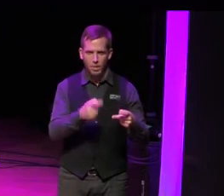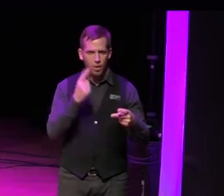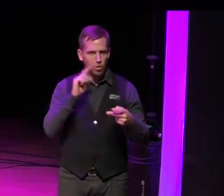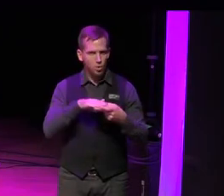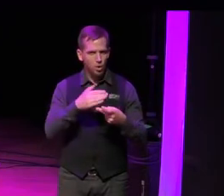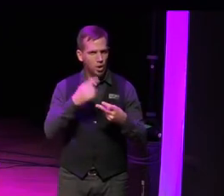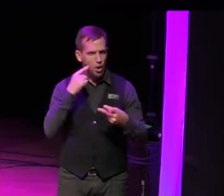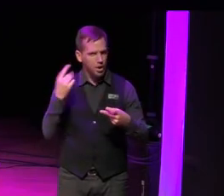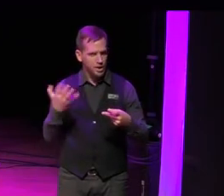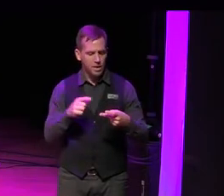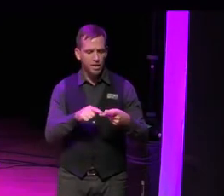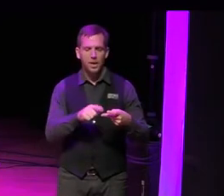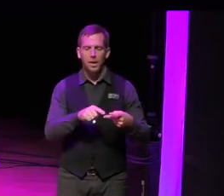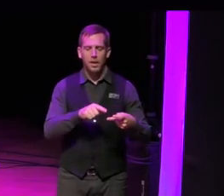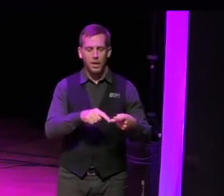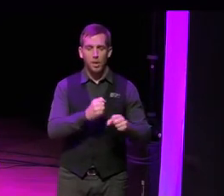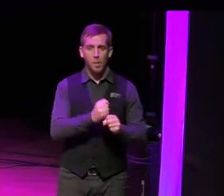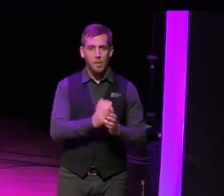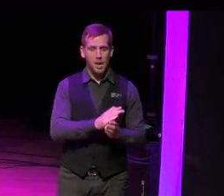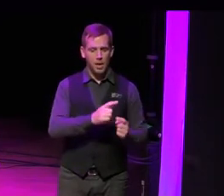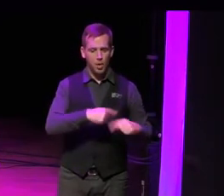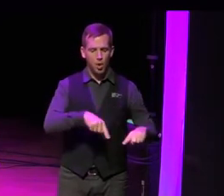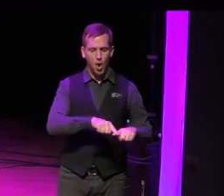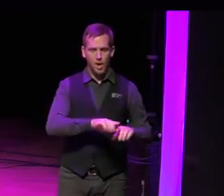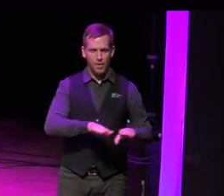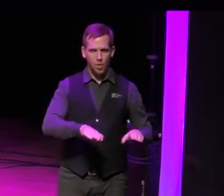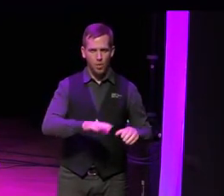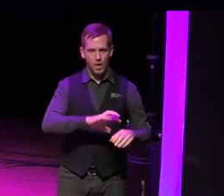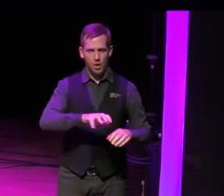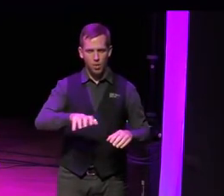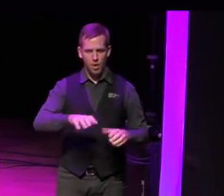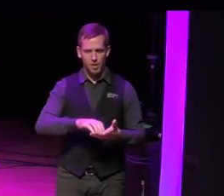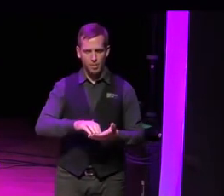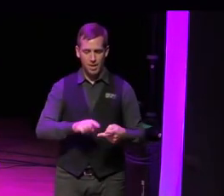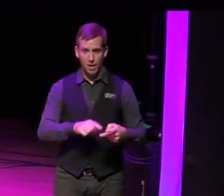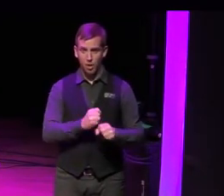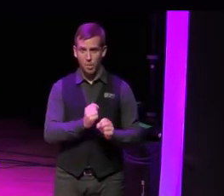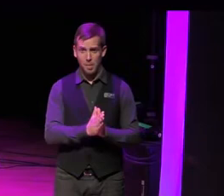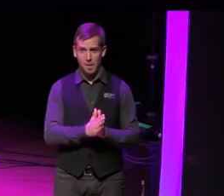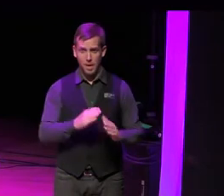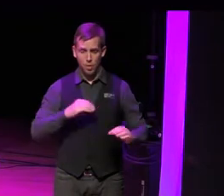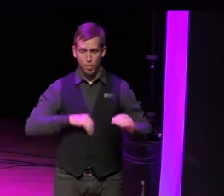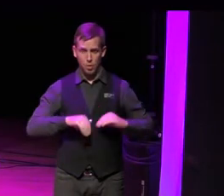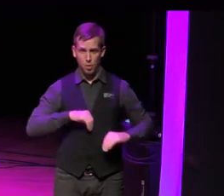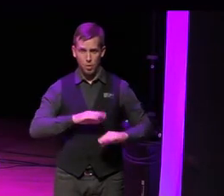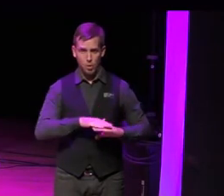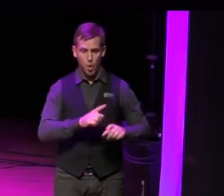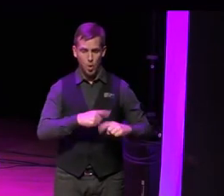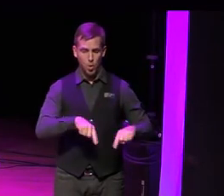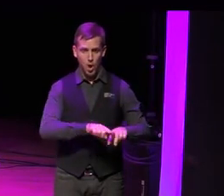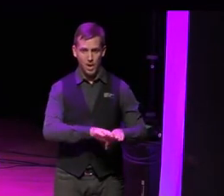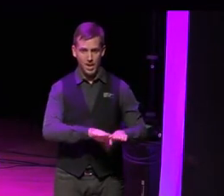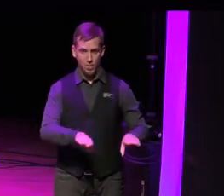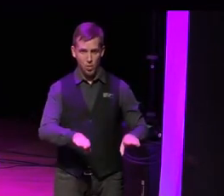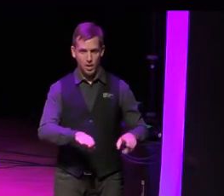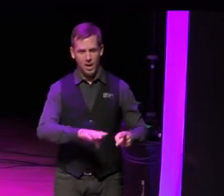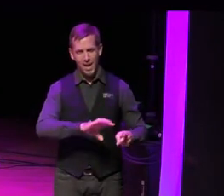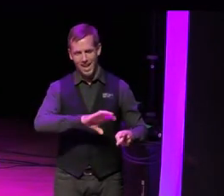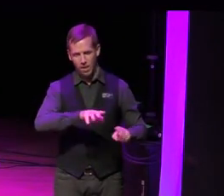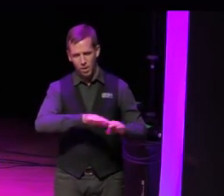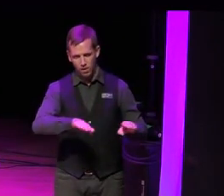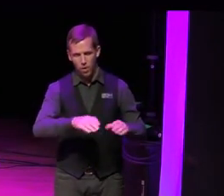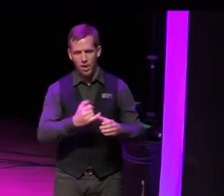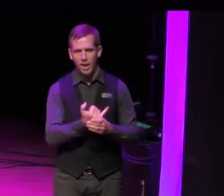and regional authorities on the on corruption at the local level and regional level